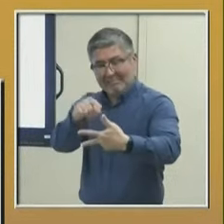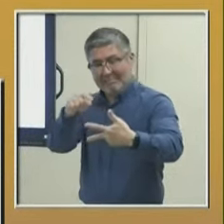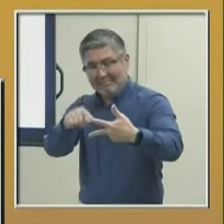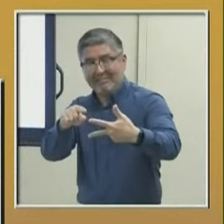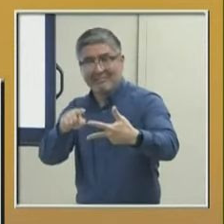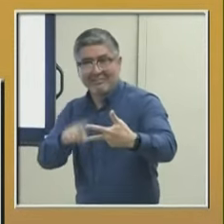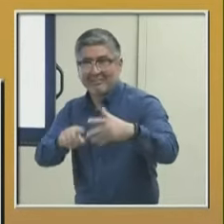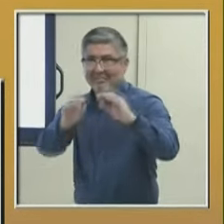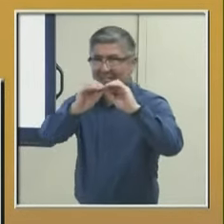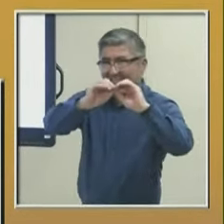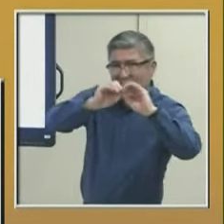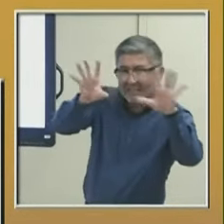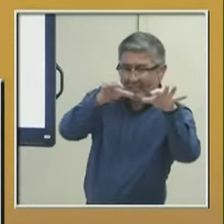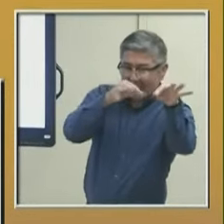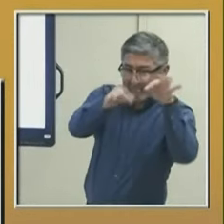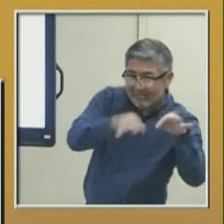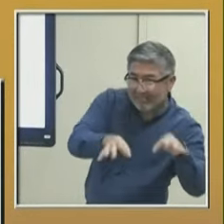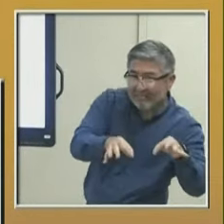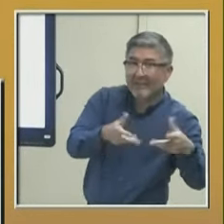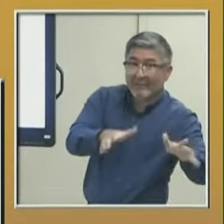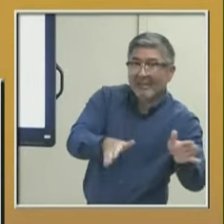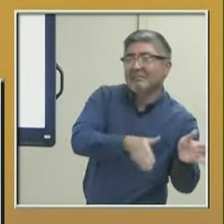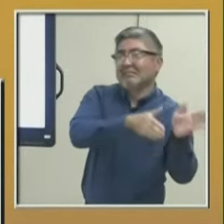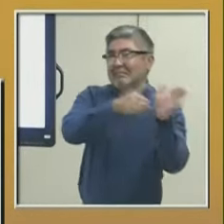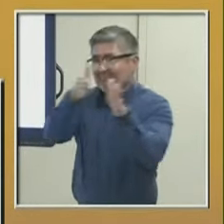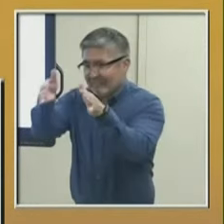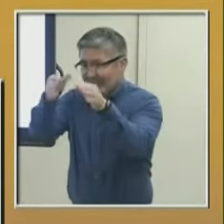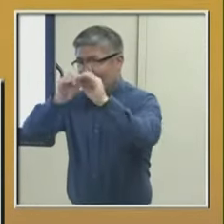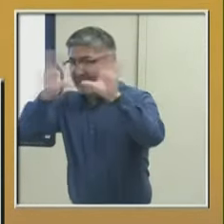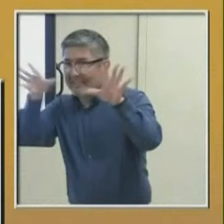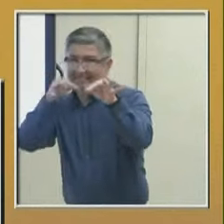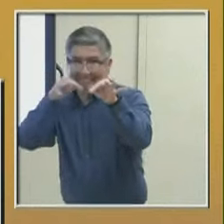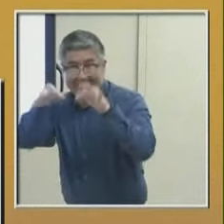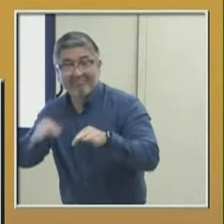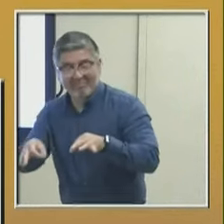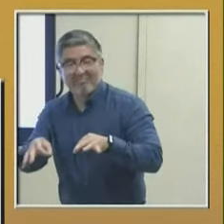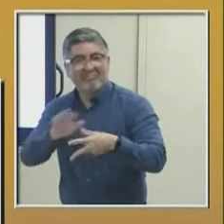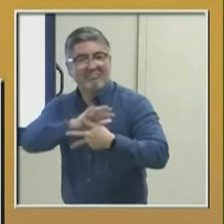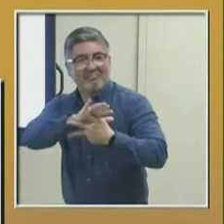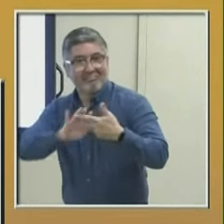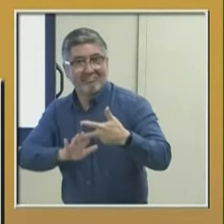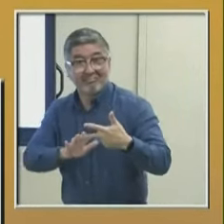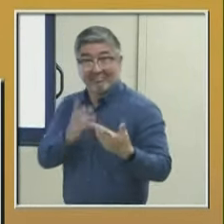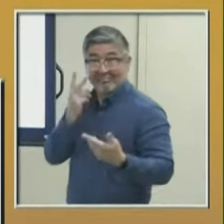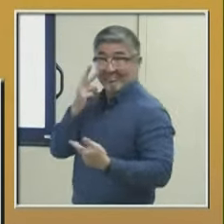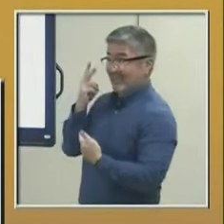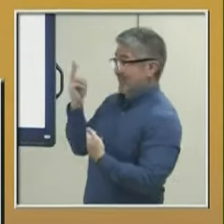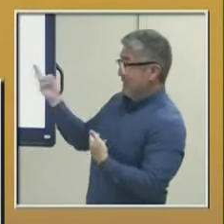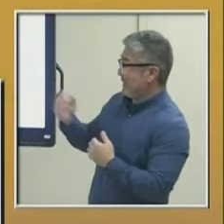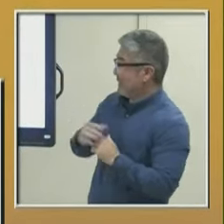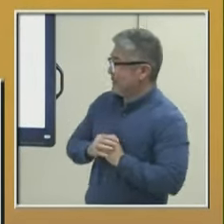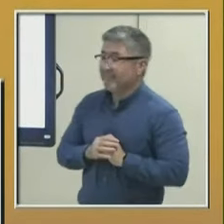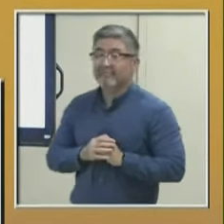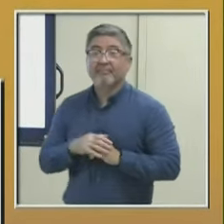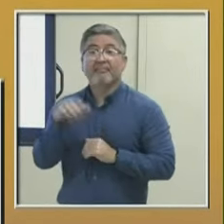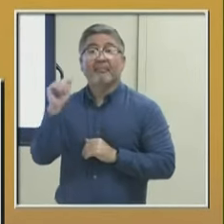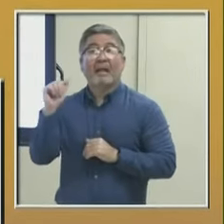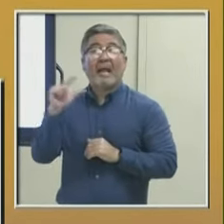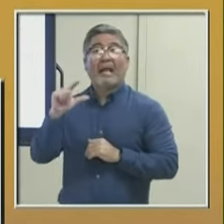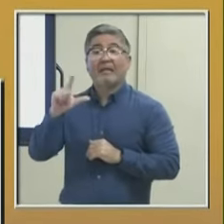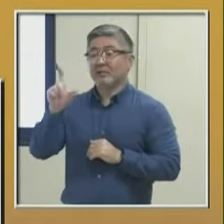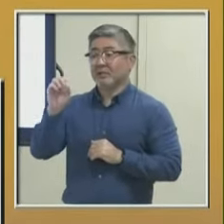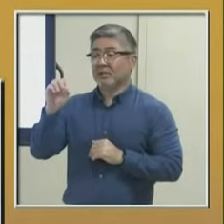all of the components of the investigation. So as you can see here, when Attorney General Lopez contacted